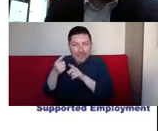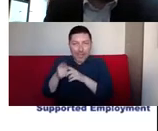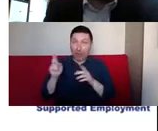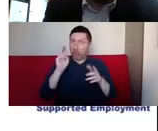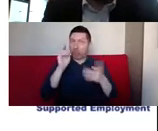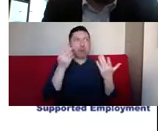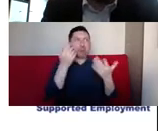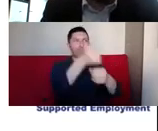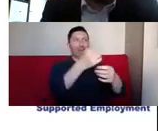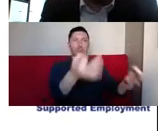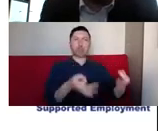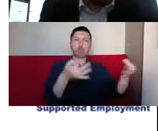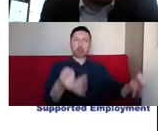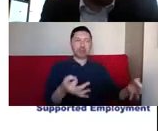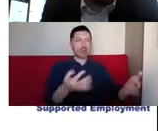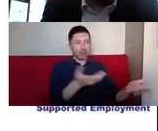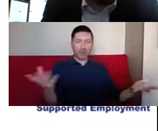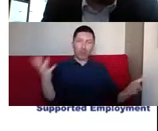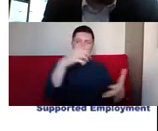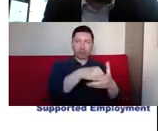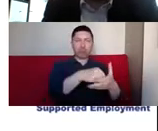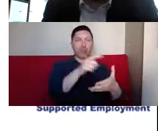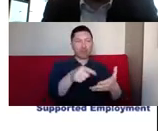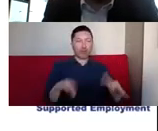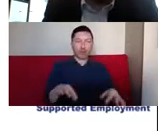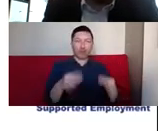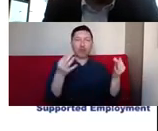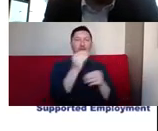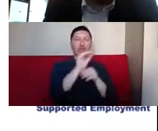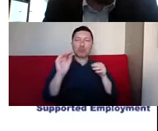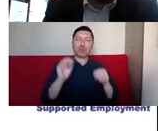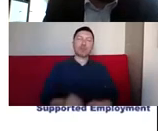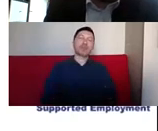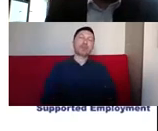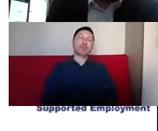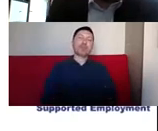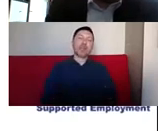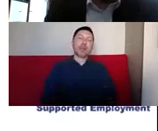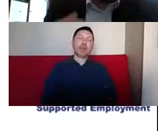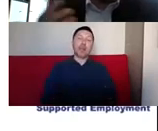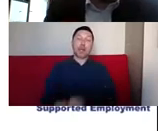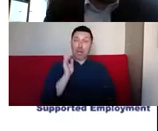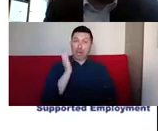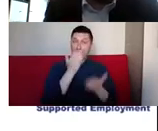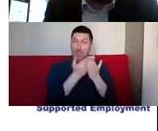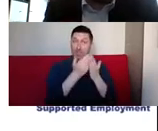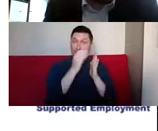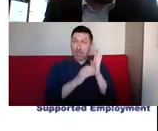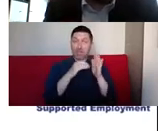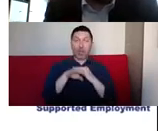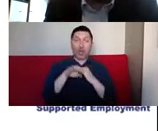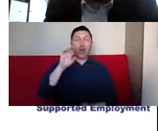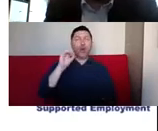the European Union of Supported Employment 15 years ago already. And over the last years, many